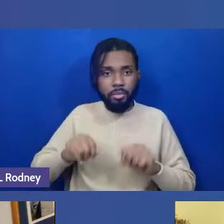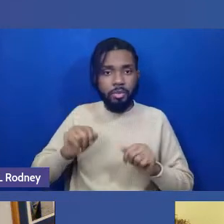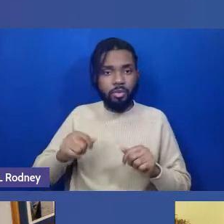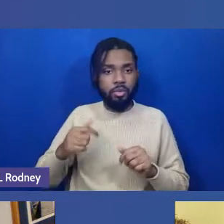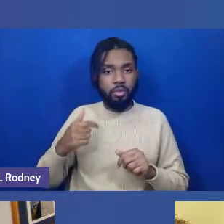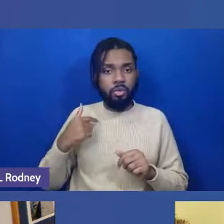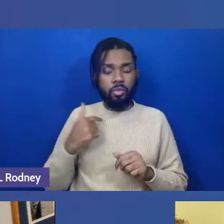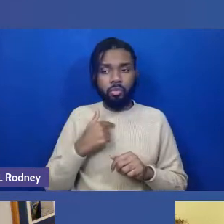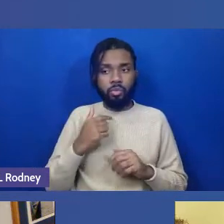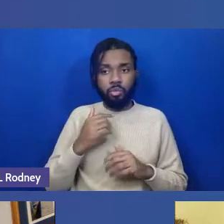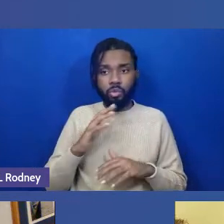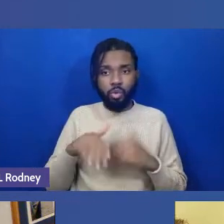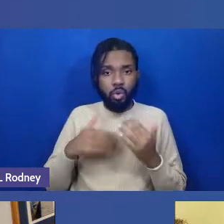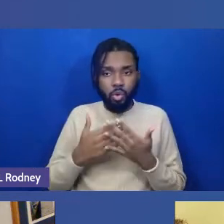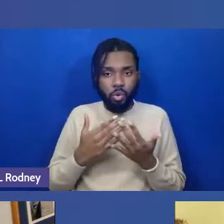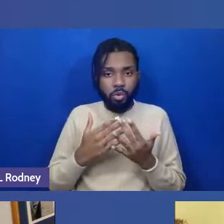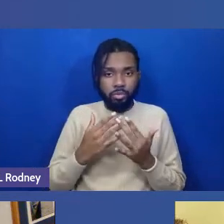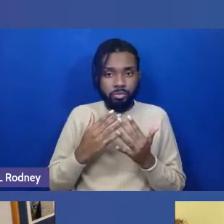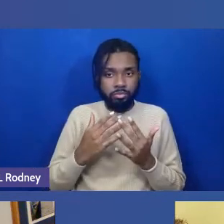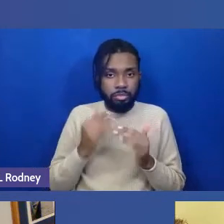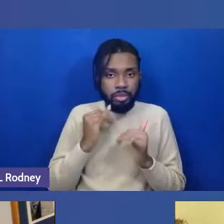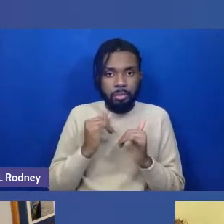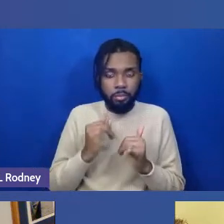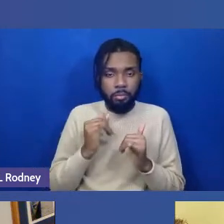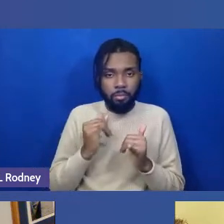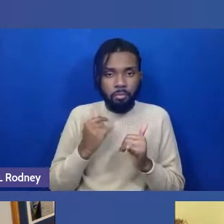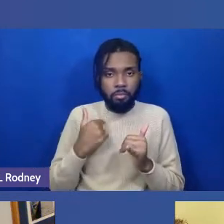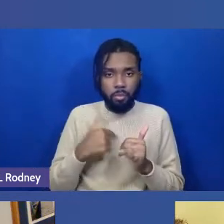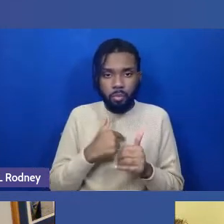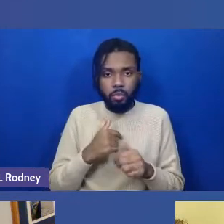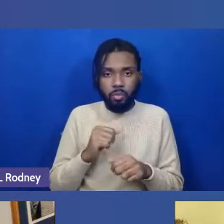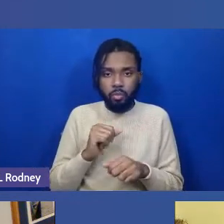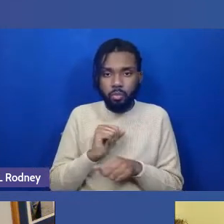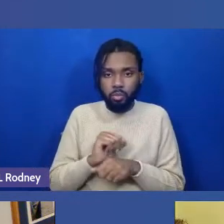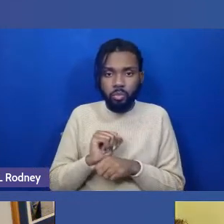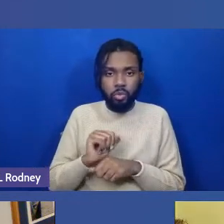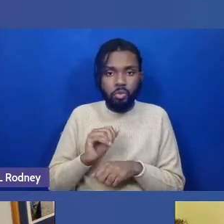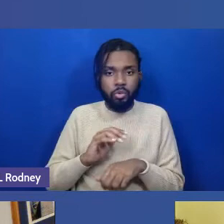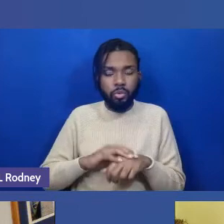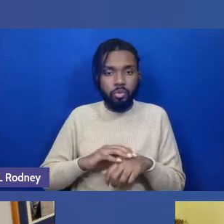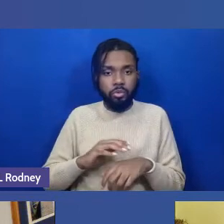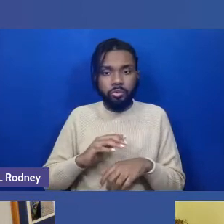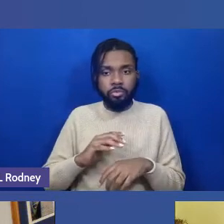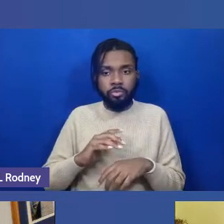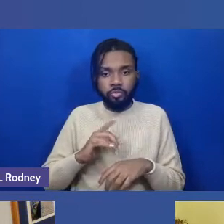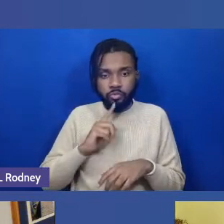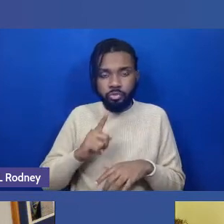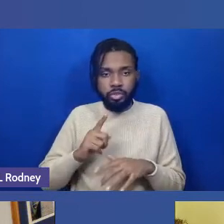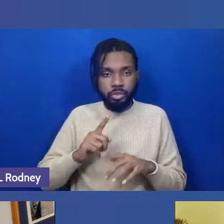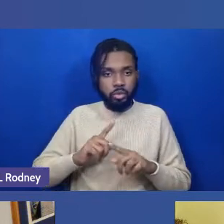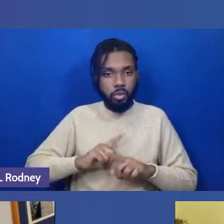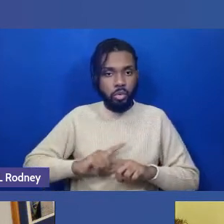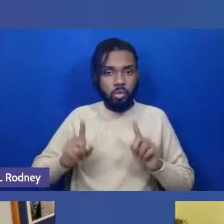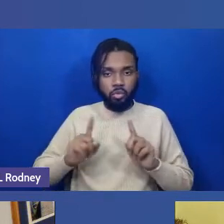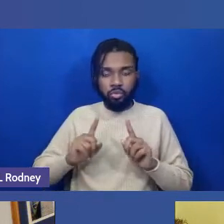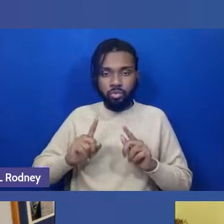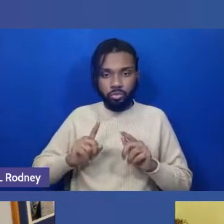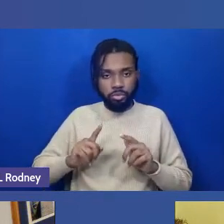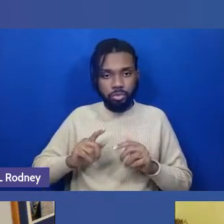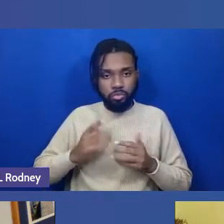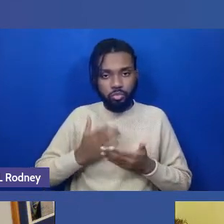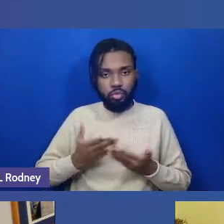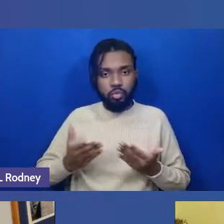we're all in the same boat. We're all working on really altered resources right